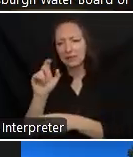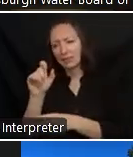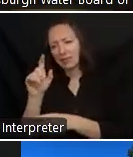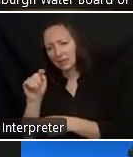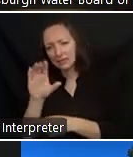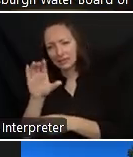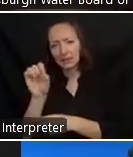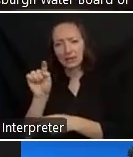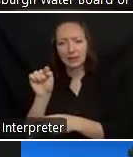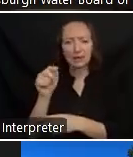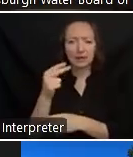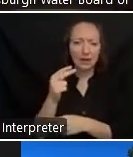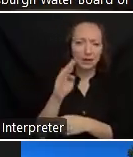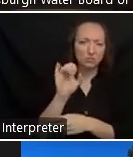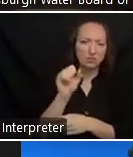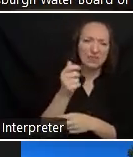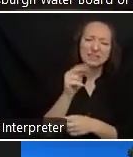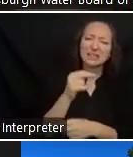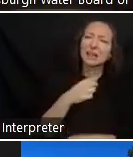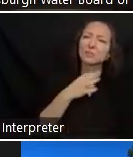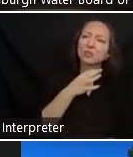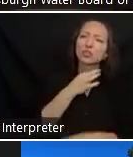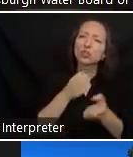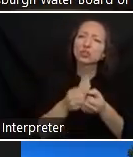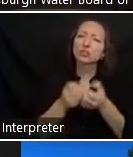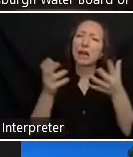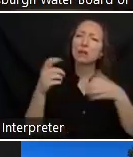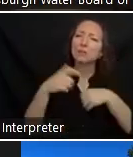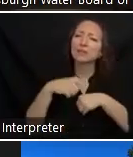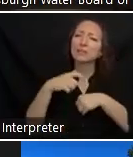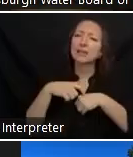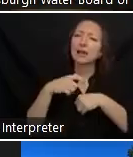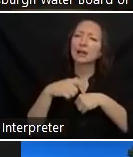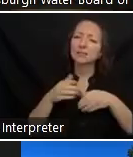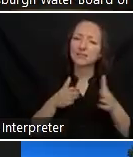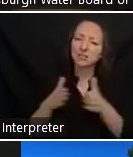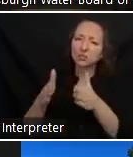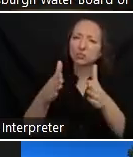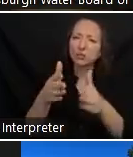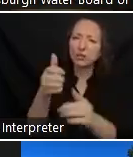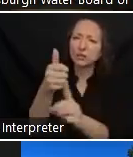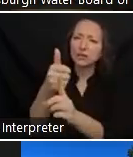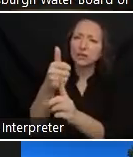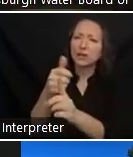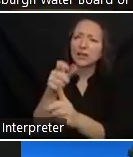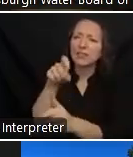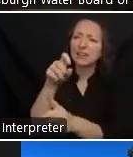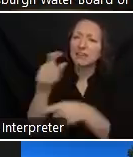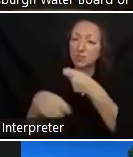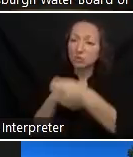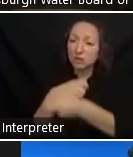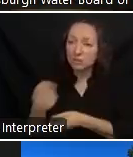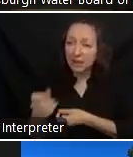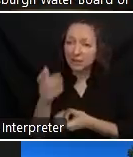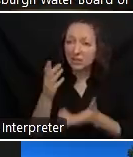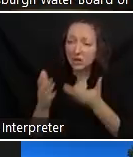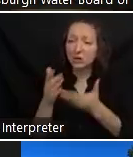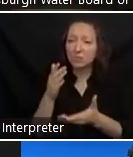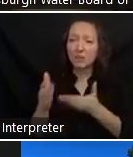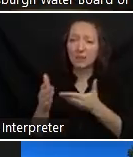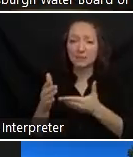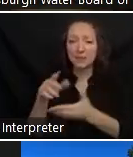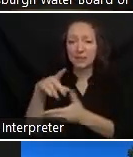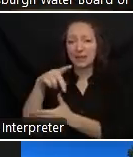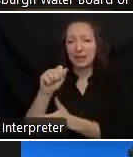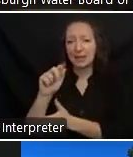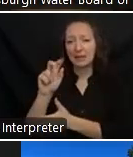is it also a street issue, right? Like if the street itself is deteriorating and needing repair, or there have been layers of paving that have